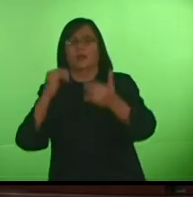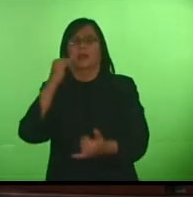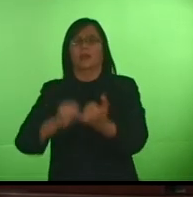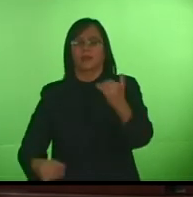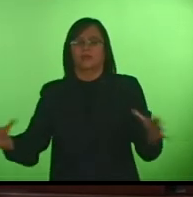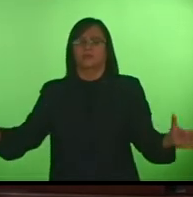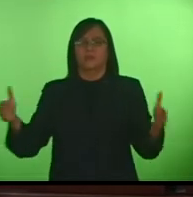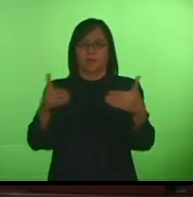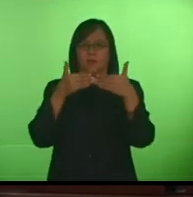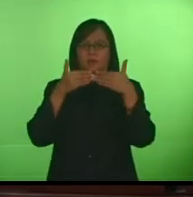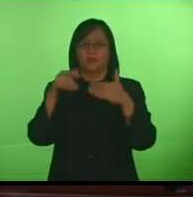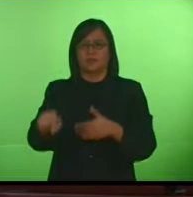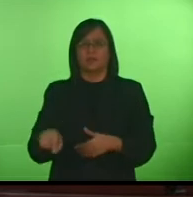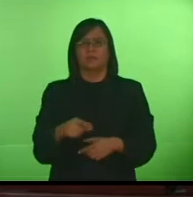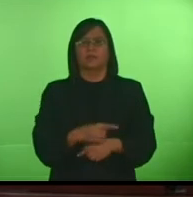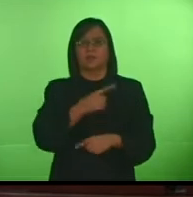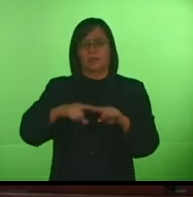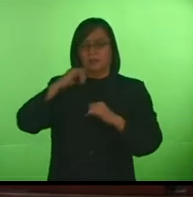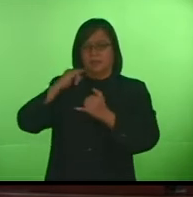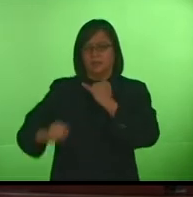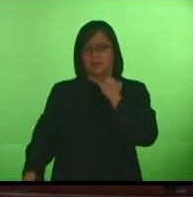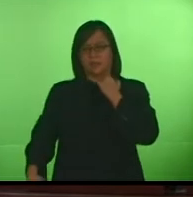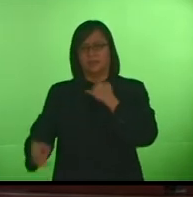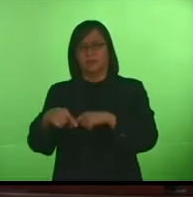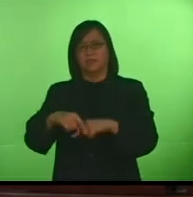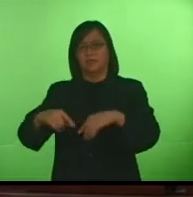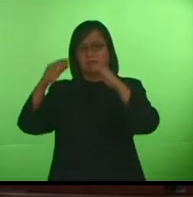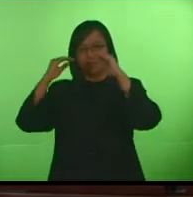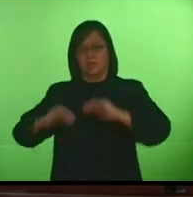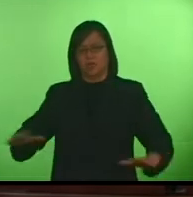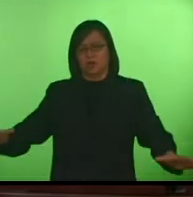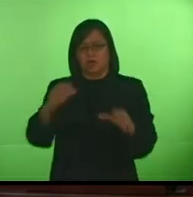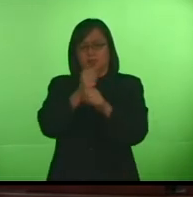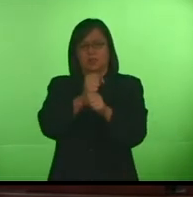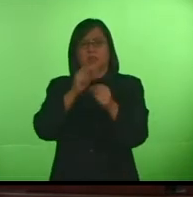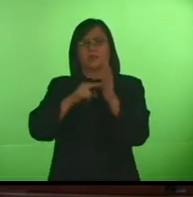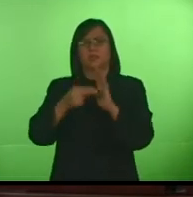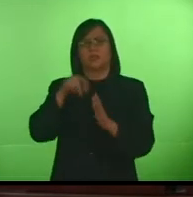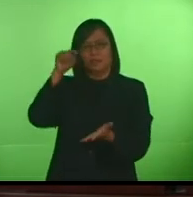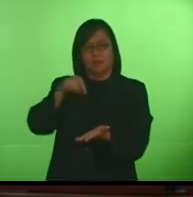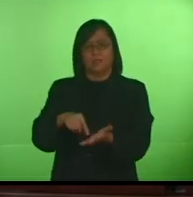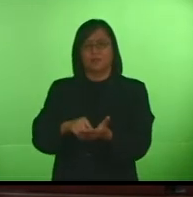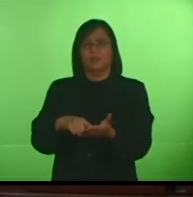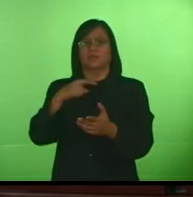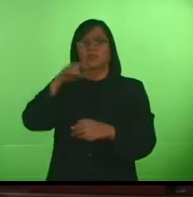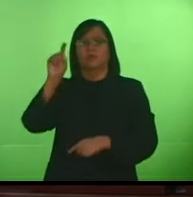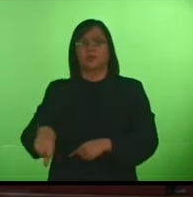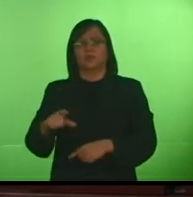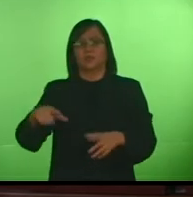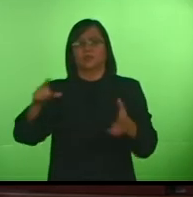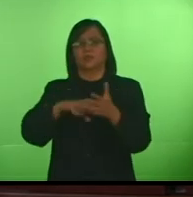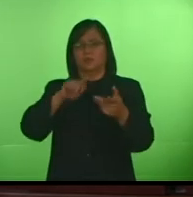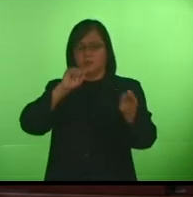the conclusion here, where this stage requires you to rephrase the topic sentence to emphasize the